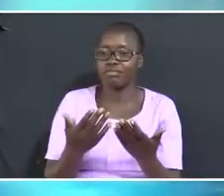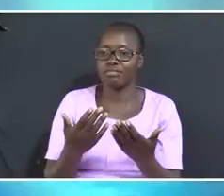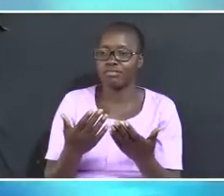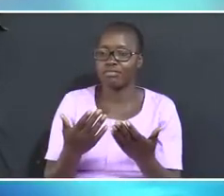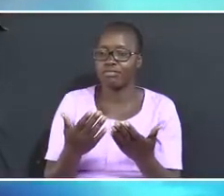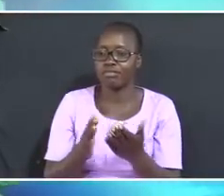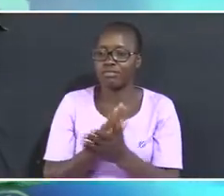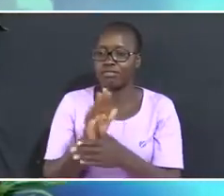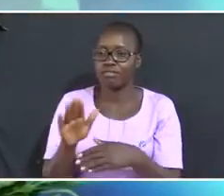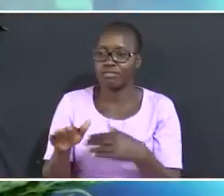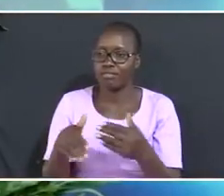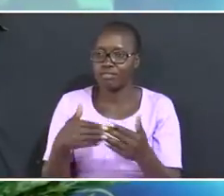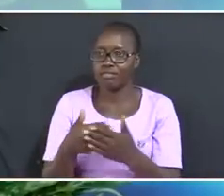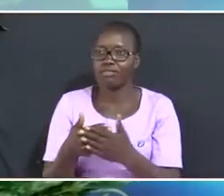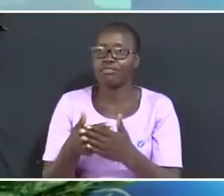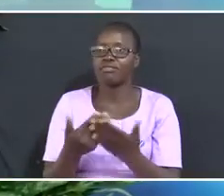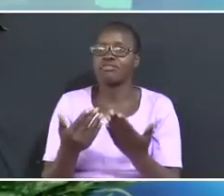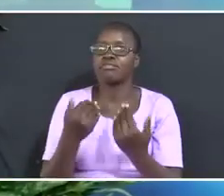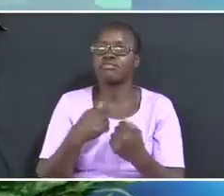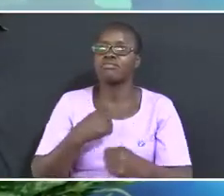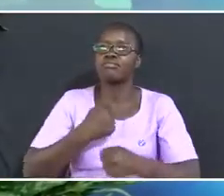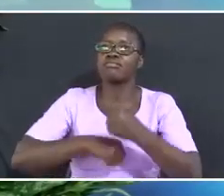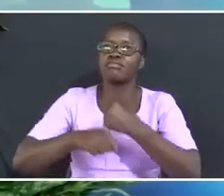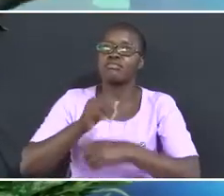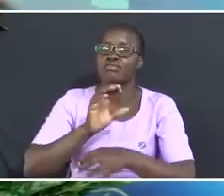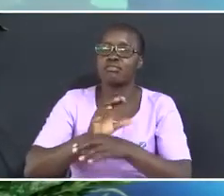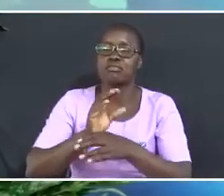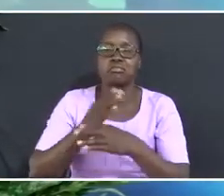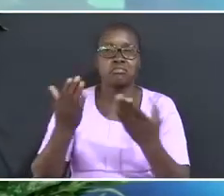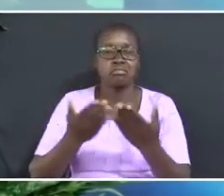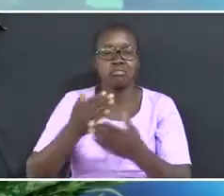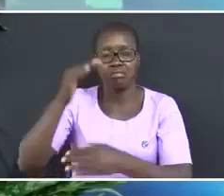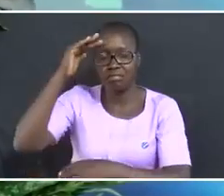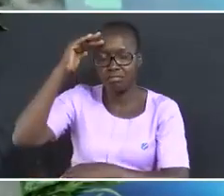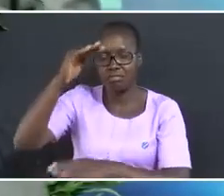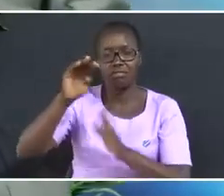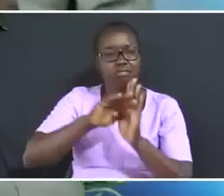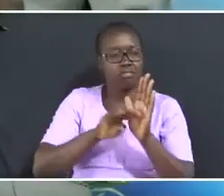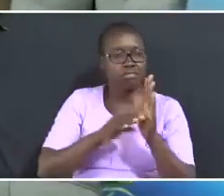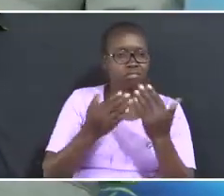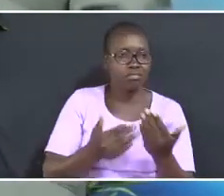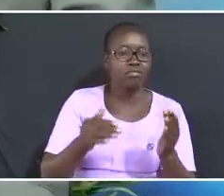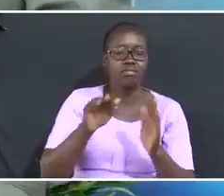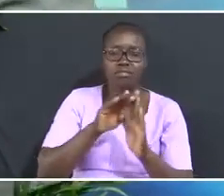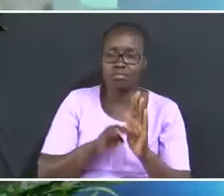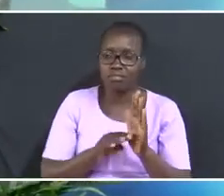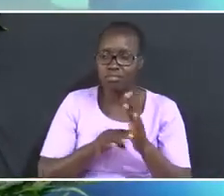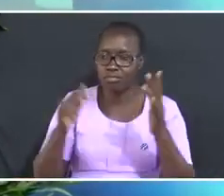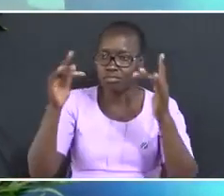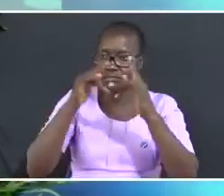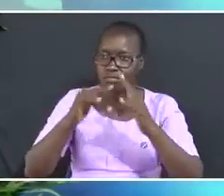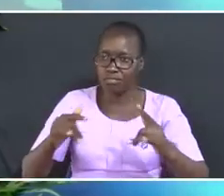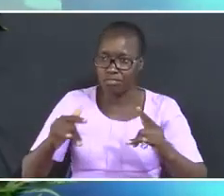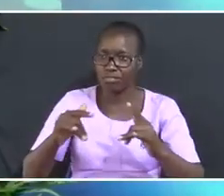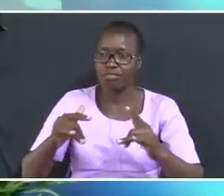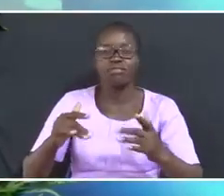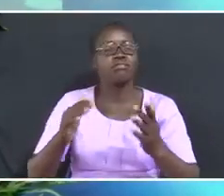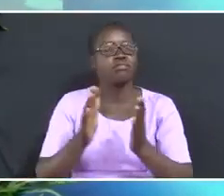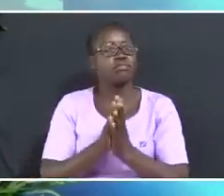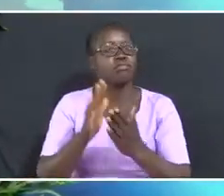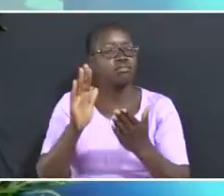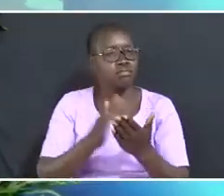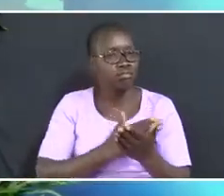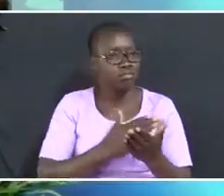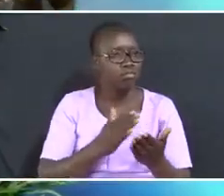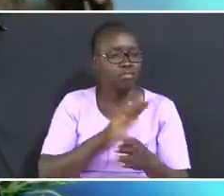And all the activities of the church, whether it is Pathfinder program, children program, Camporese, singing here,